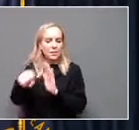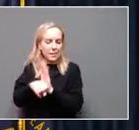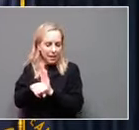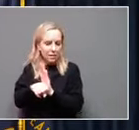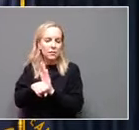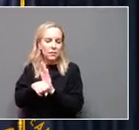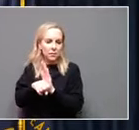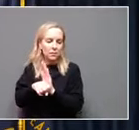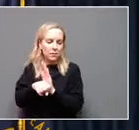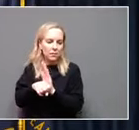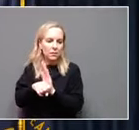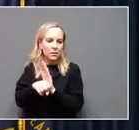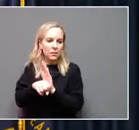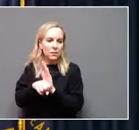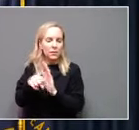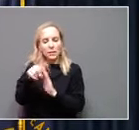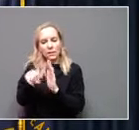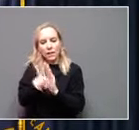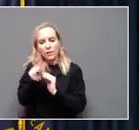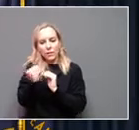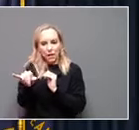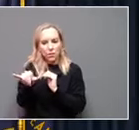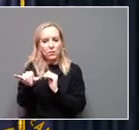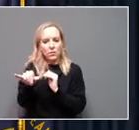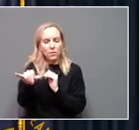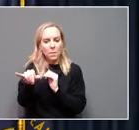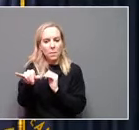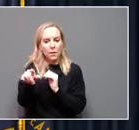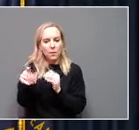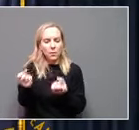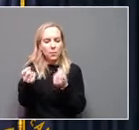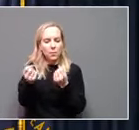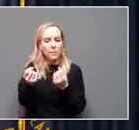because the state of Kentucky has all these surpluses?